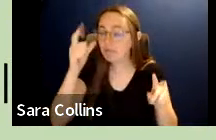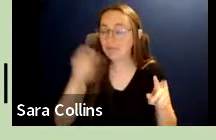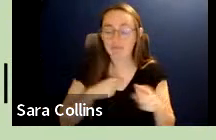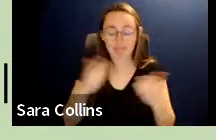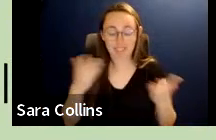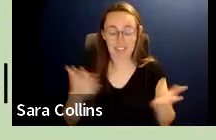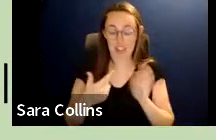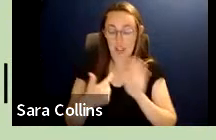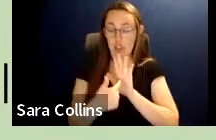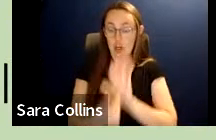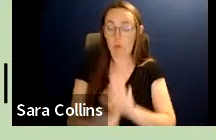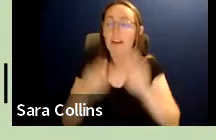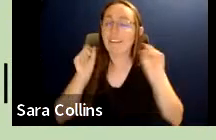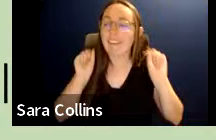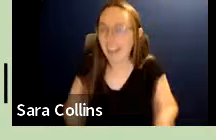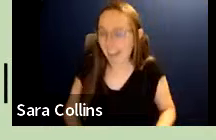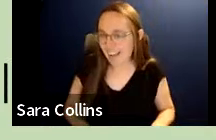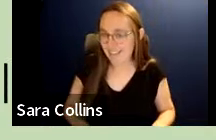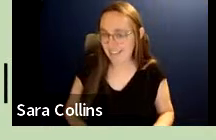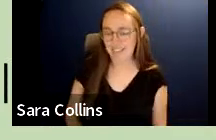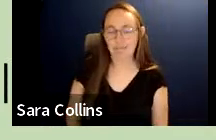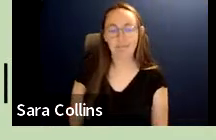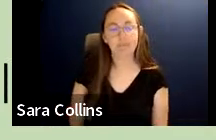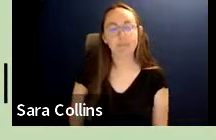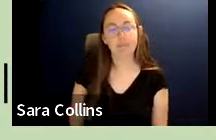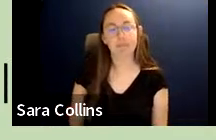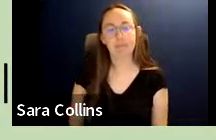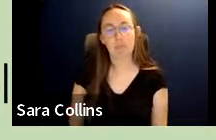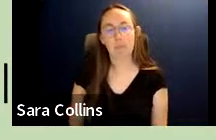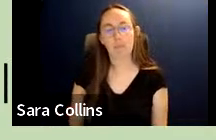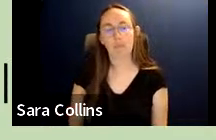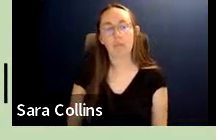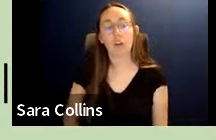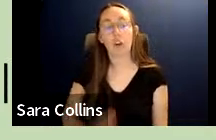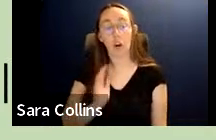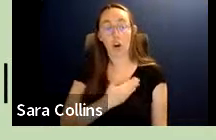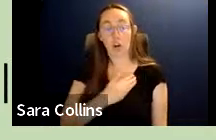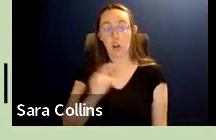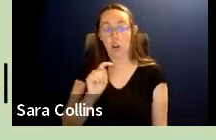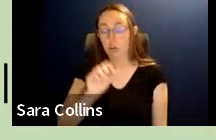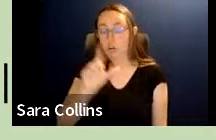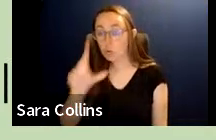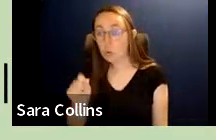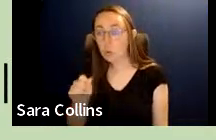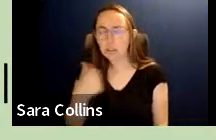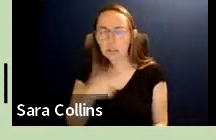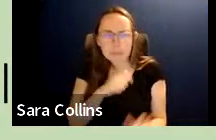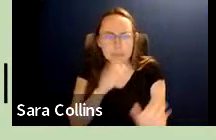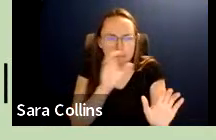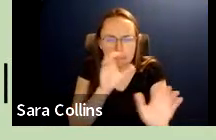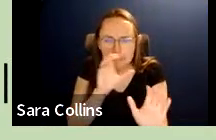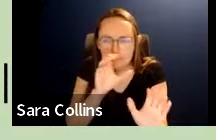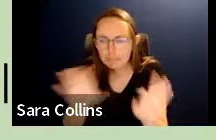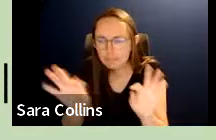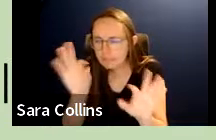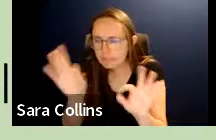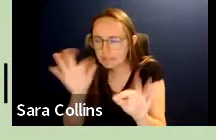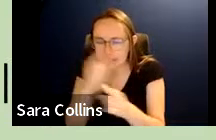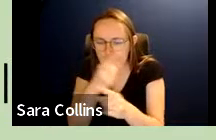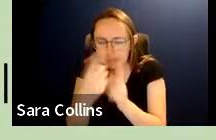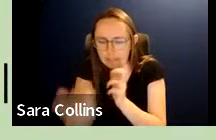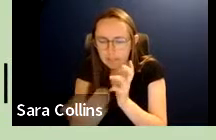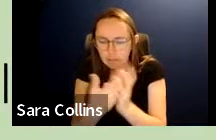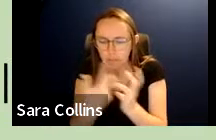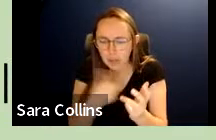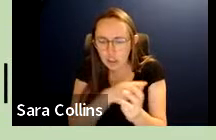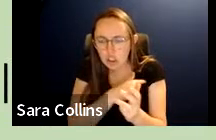that it's very, very possible. We also carefully select tools. We lay out our beds on the production or cropping